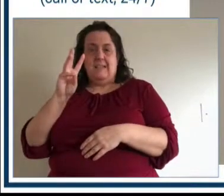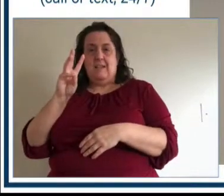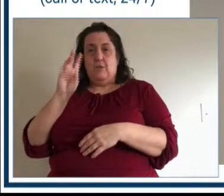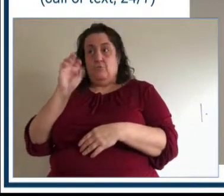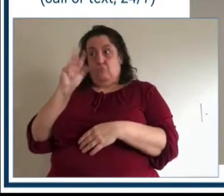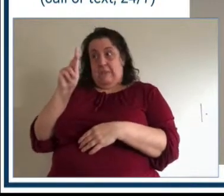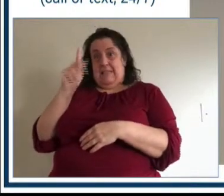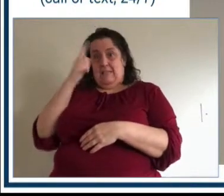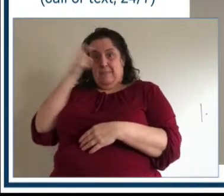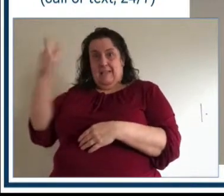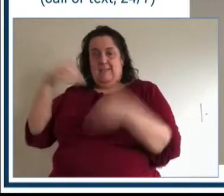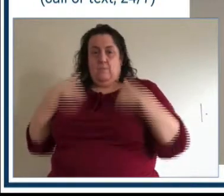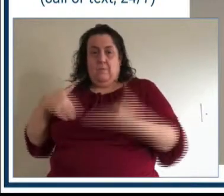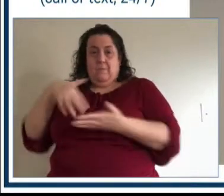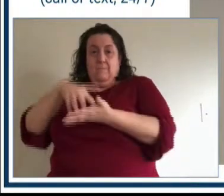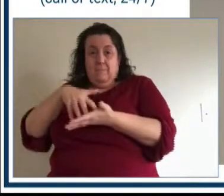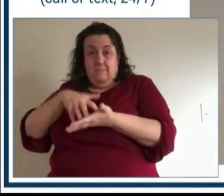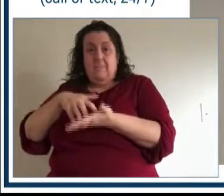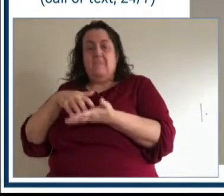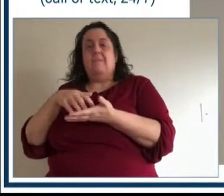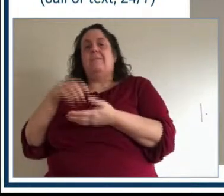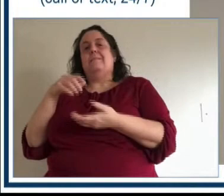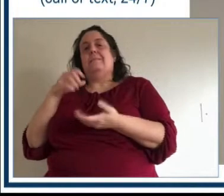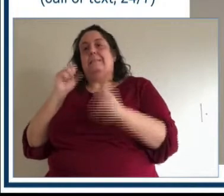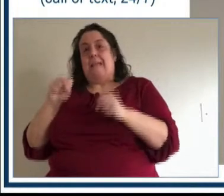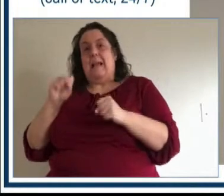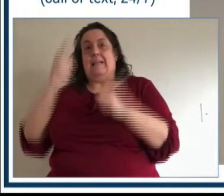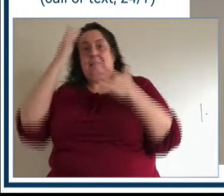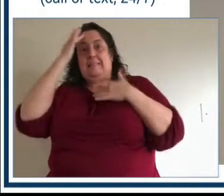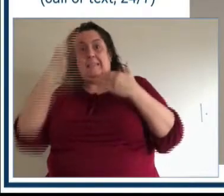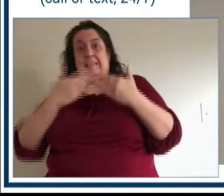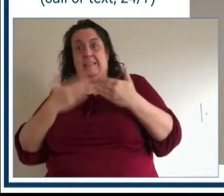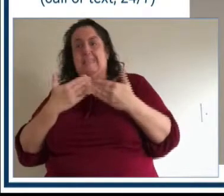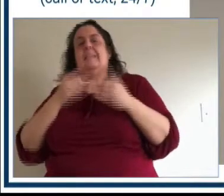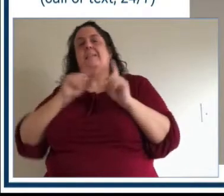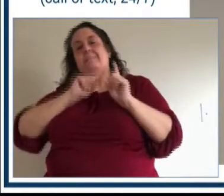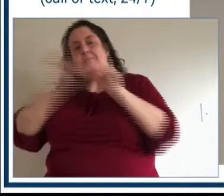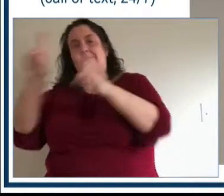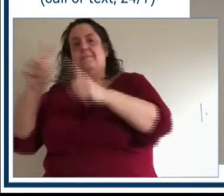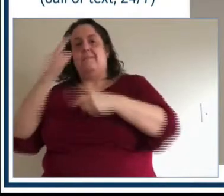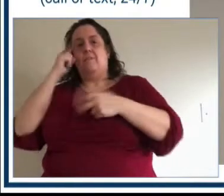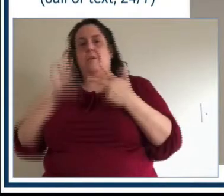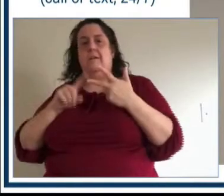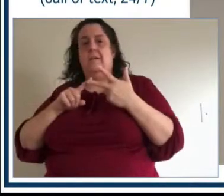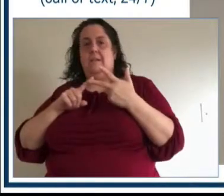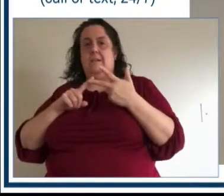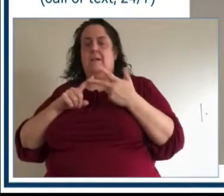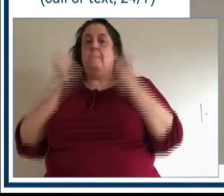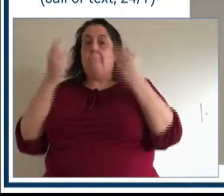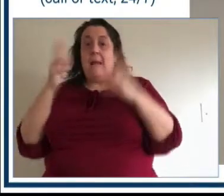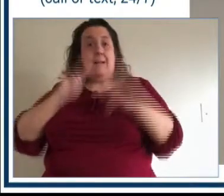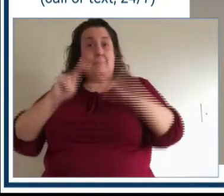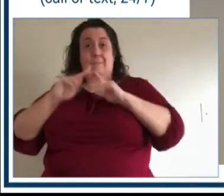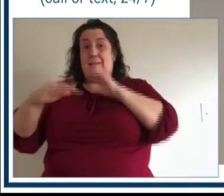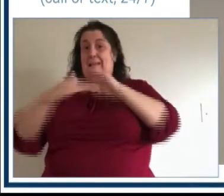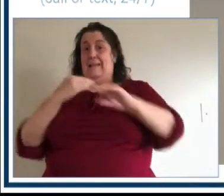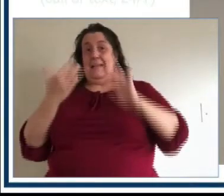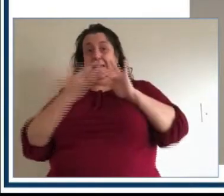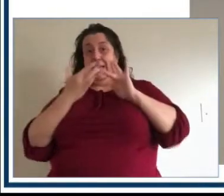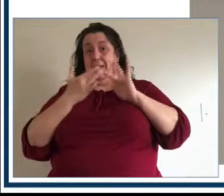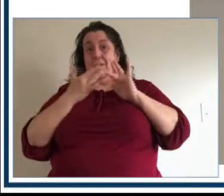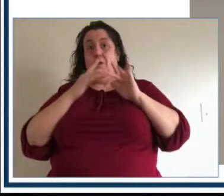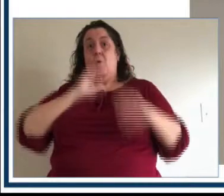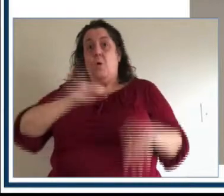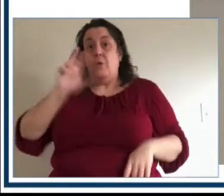increased risk of severe disease. So those who are, and I'm getting lots of emails from people 30, 40, whatever, be patient.